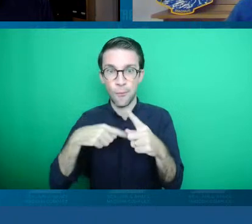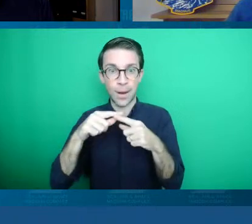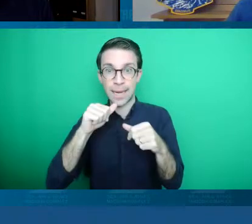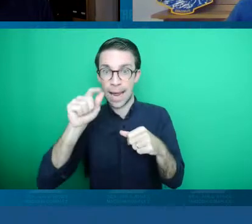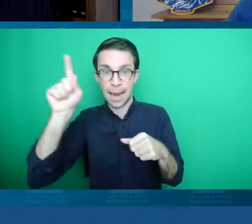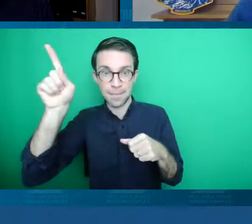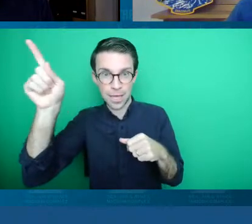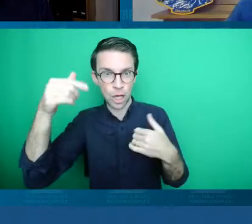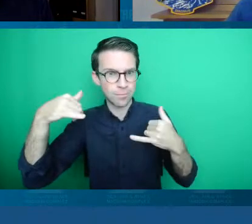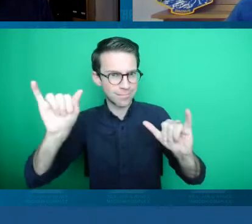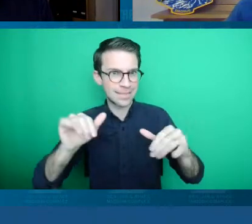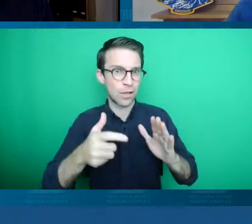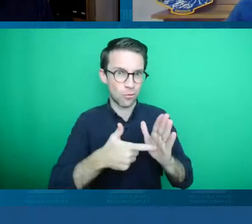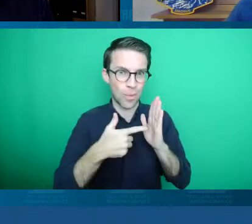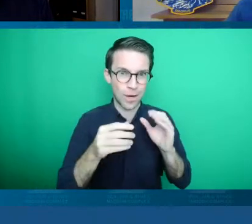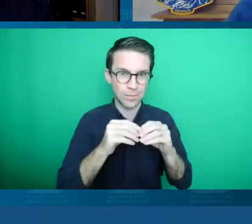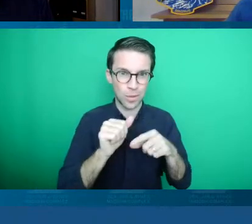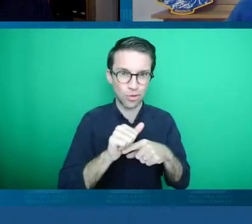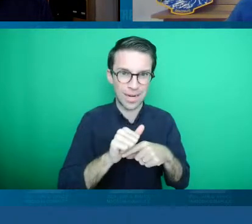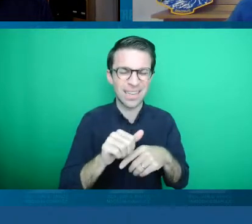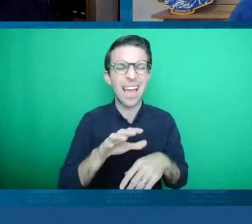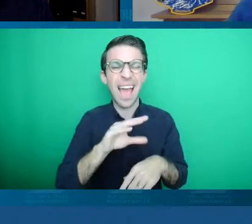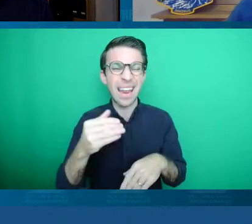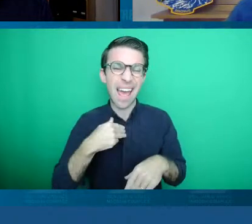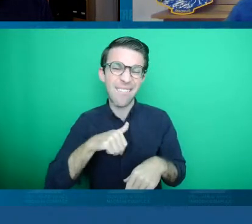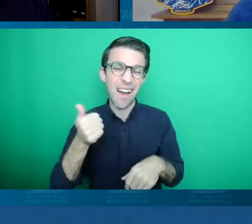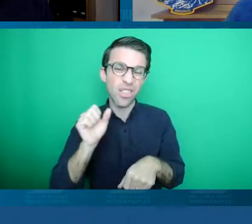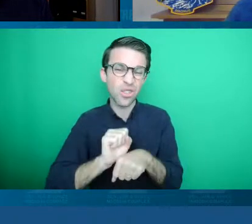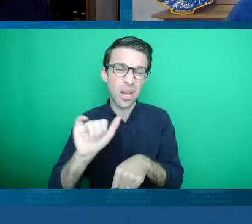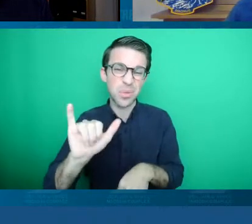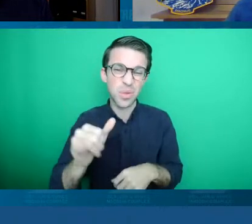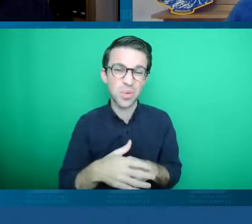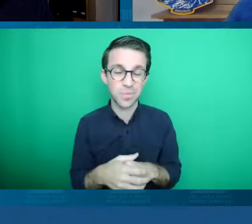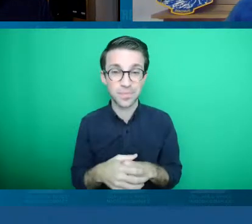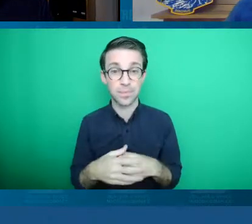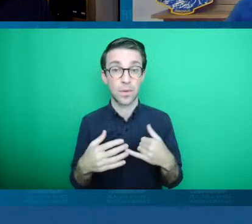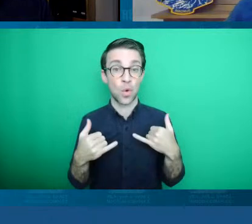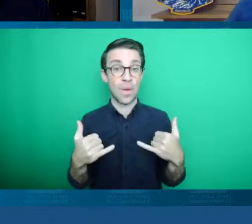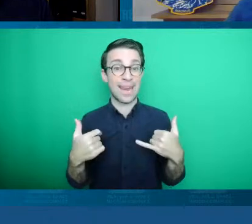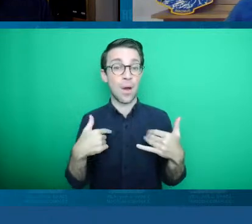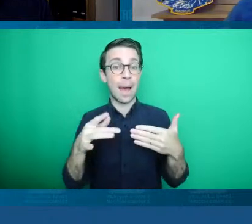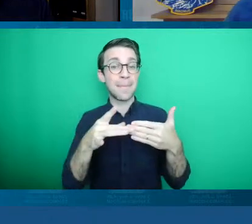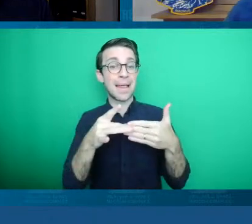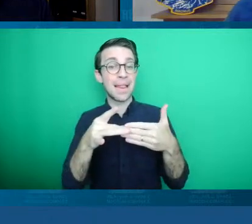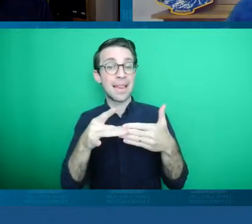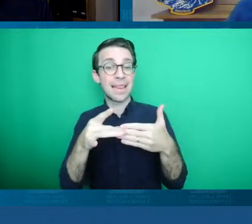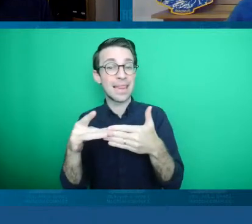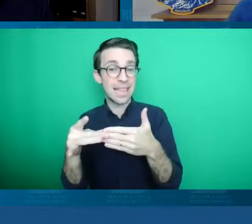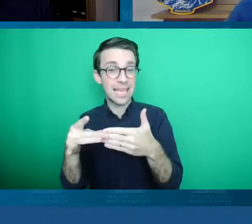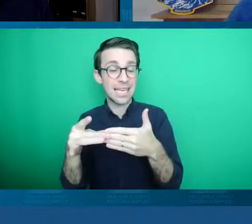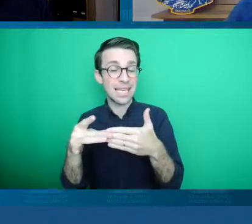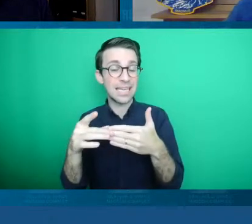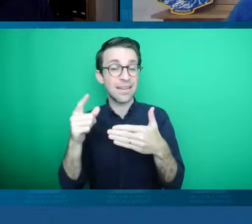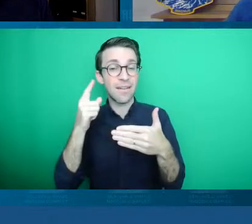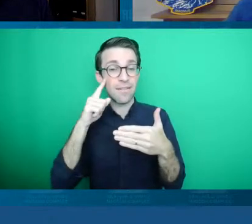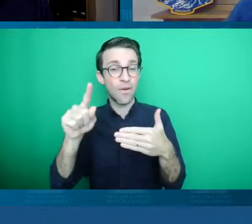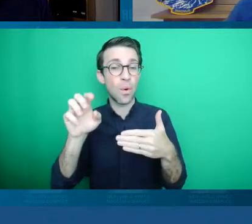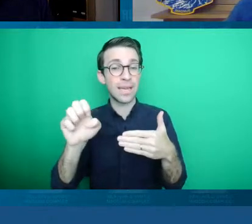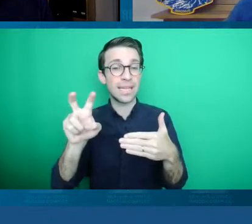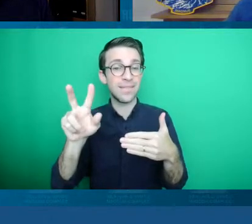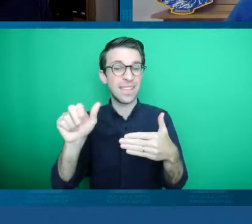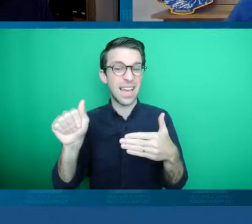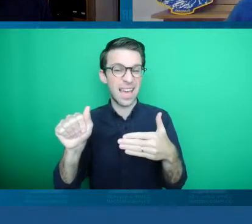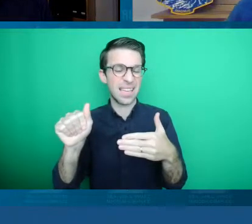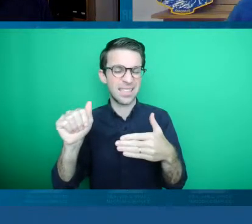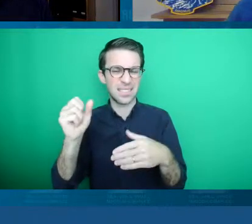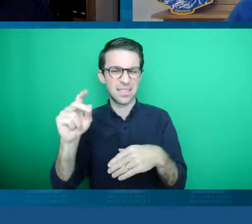space. However, you also have other jobs. So right now I am the lead for the astronaut office for spacewalks, for EVAs. And so I